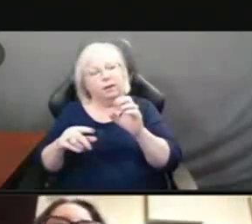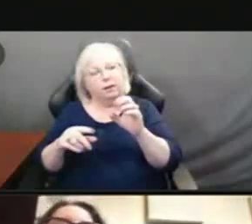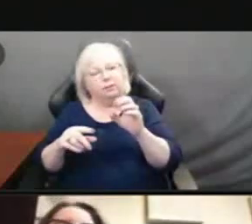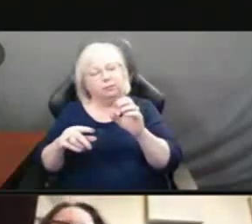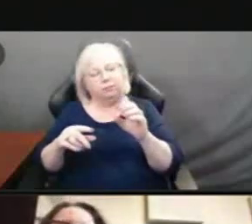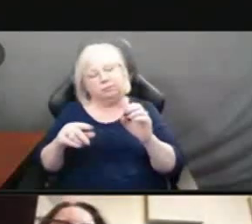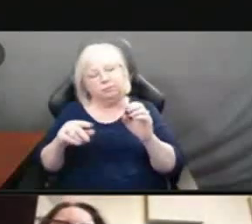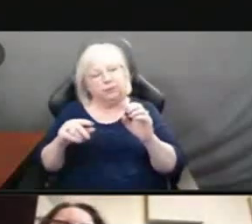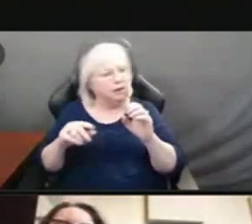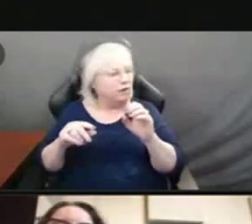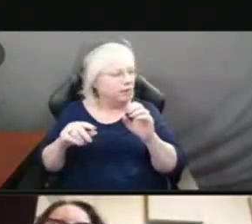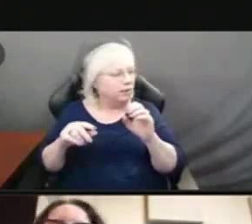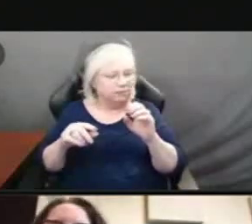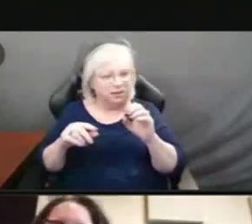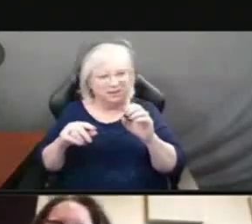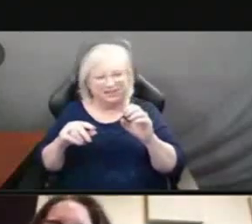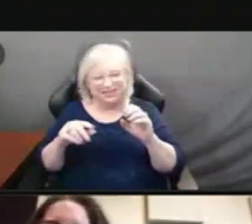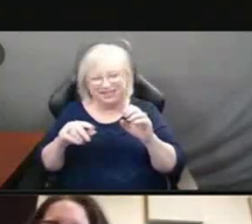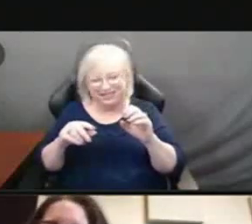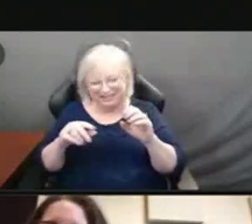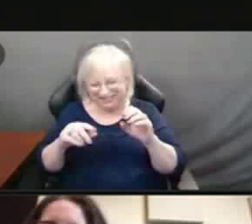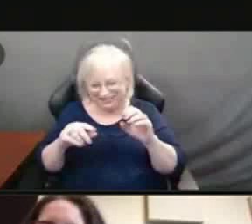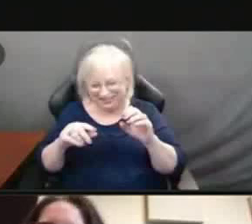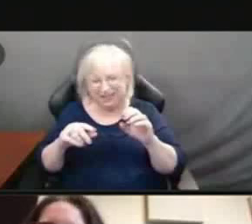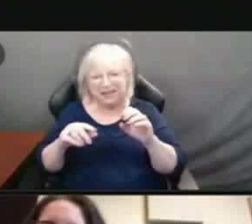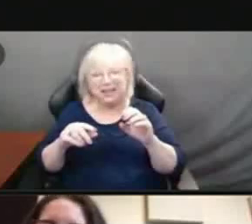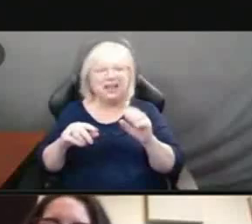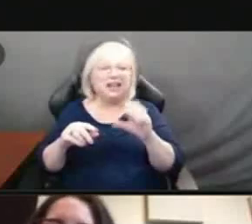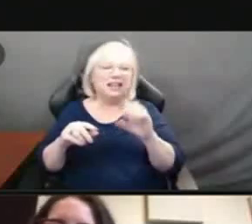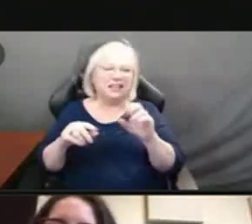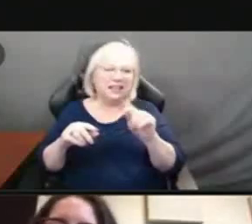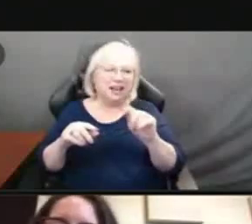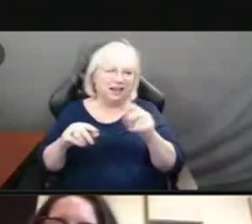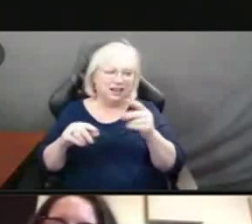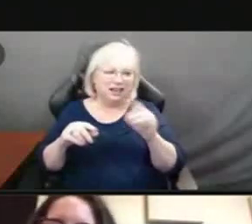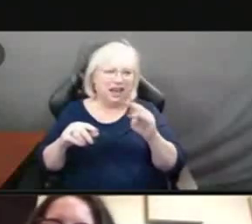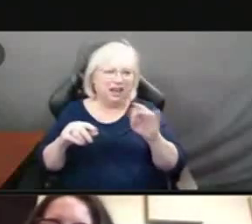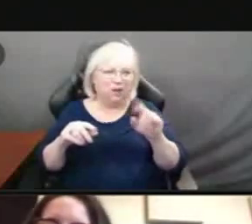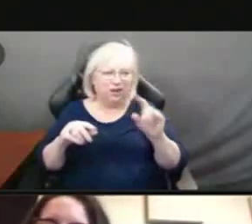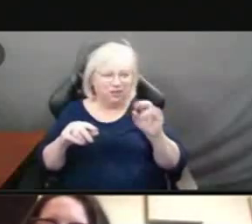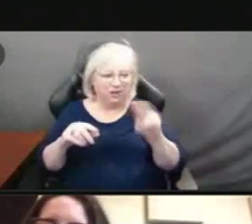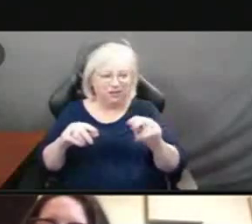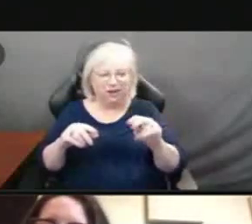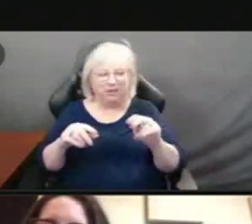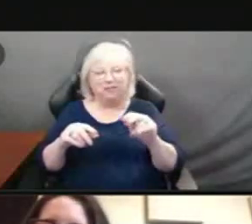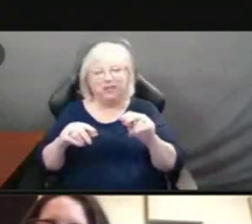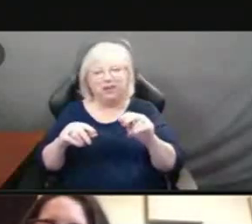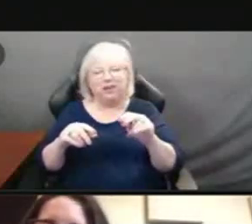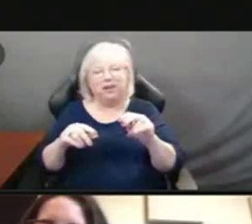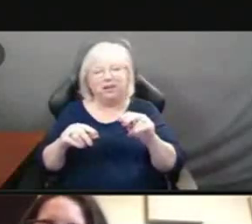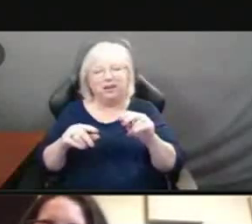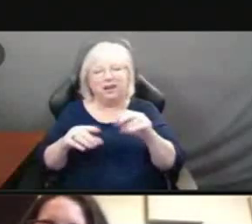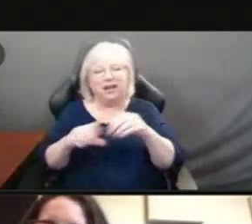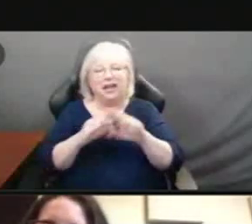Little Rock, Arkansas, from residential medium to commercial and for the purposes first reading.